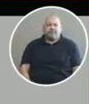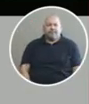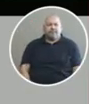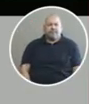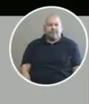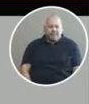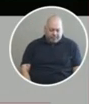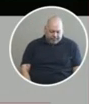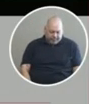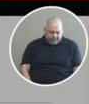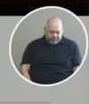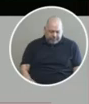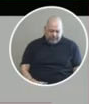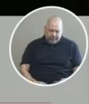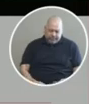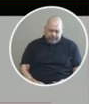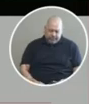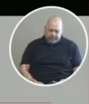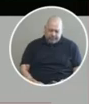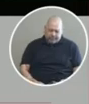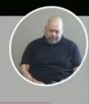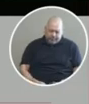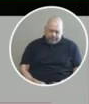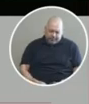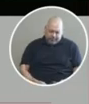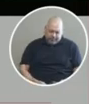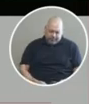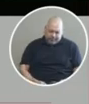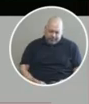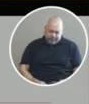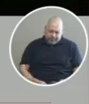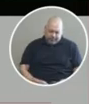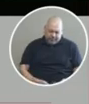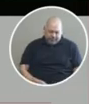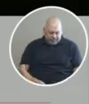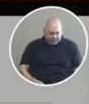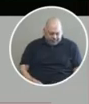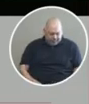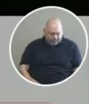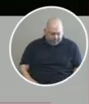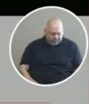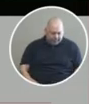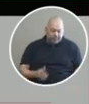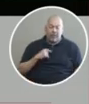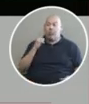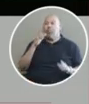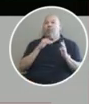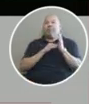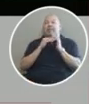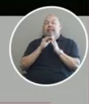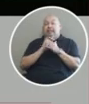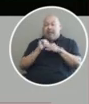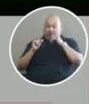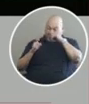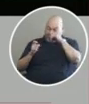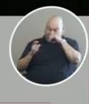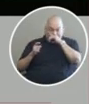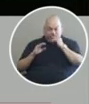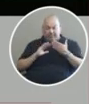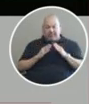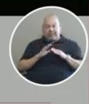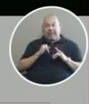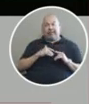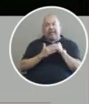If you could go to the next slide, please. So as I mentioned, Mayor and Council, this would be $1 million from the city.